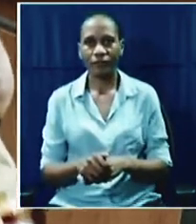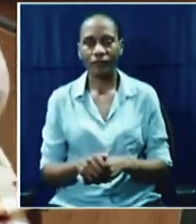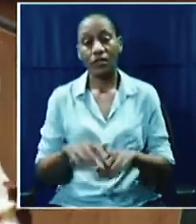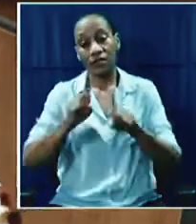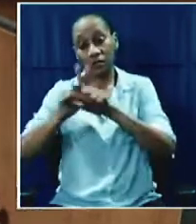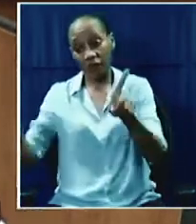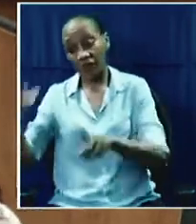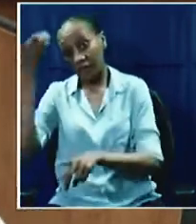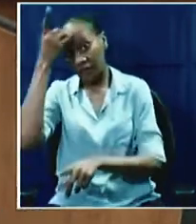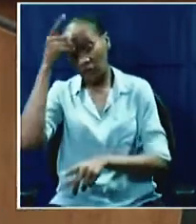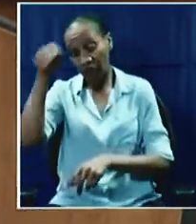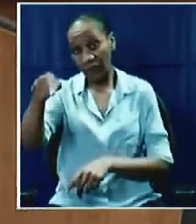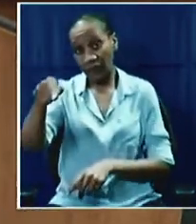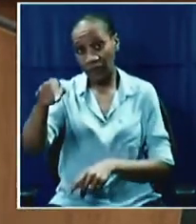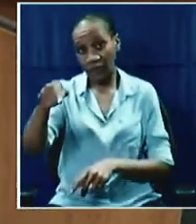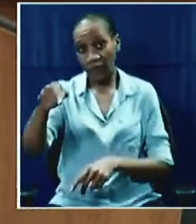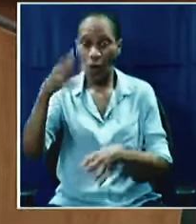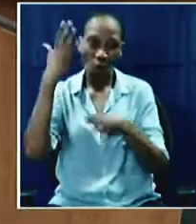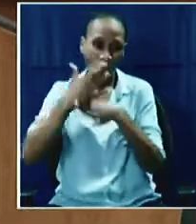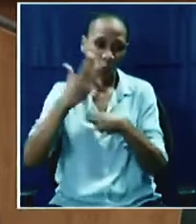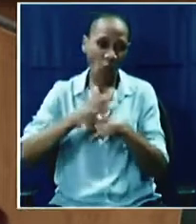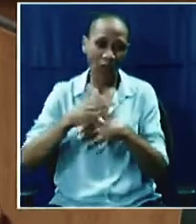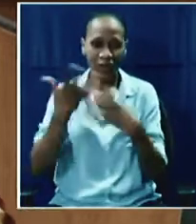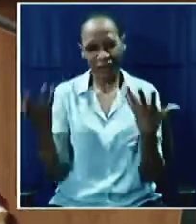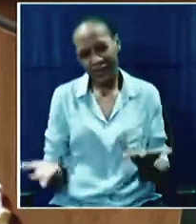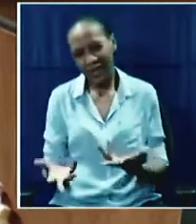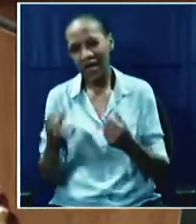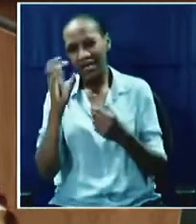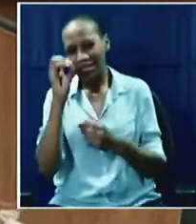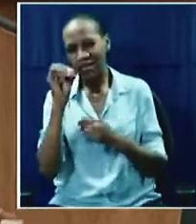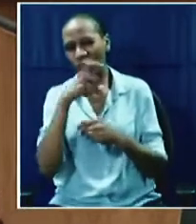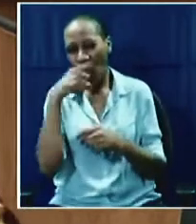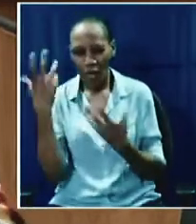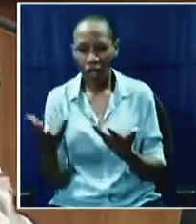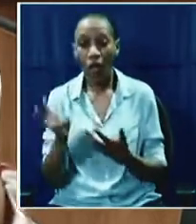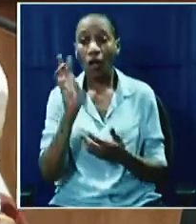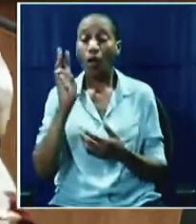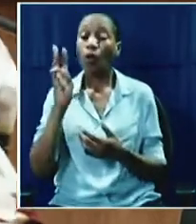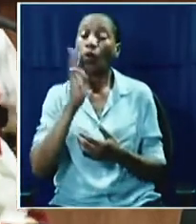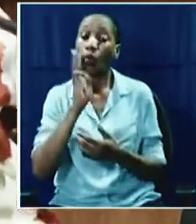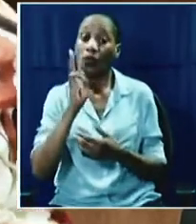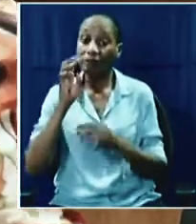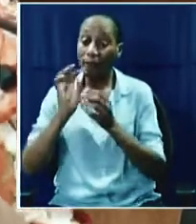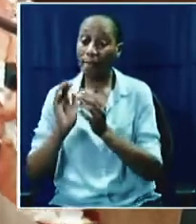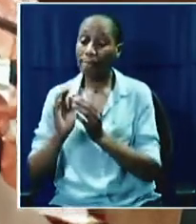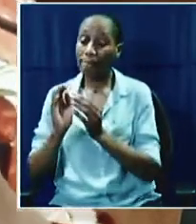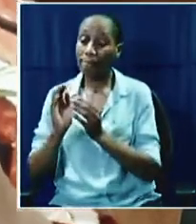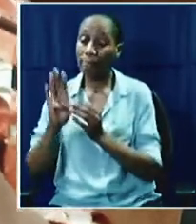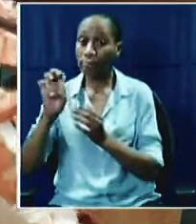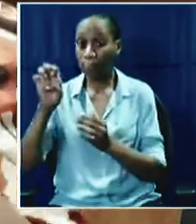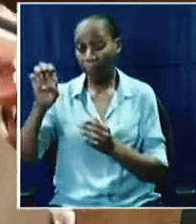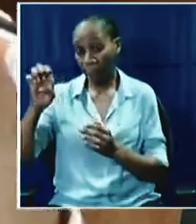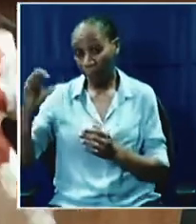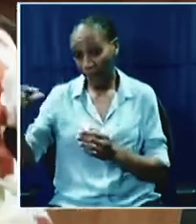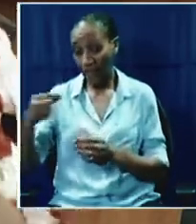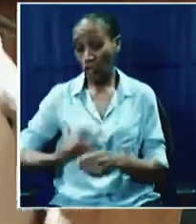Ethekwini with high employment and zero hunger, a waterberg where the young people there